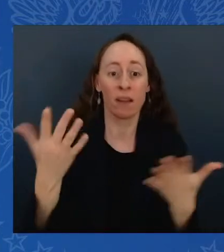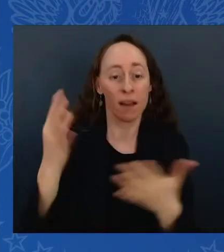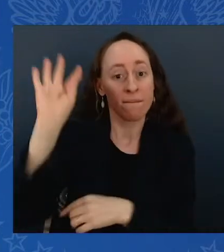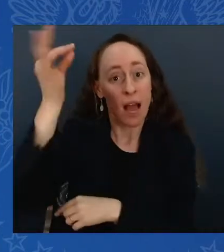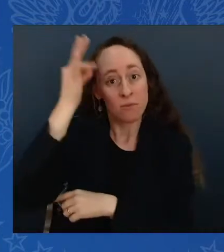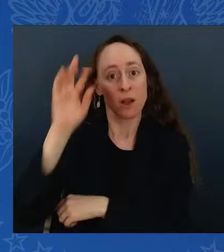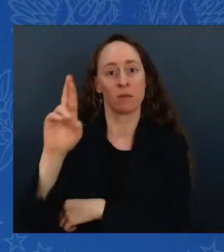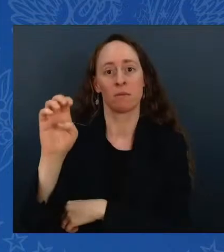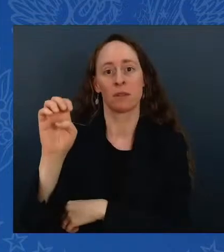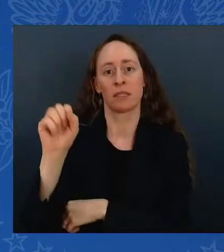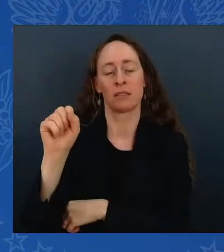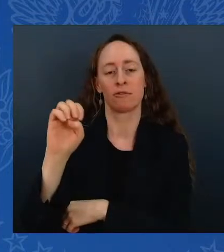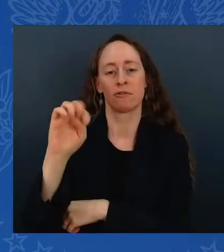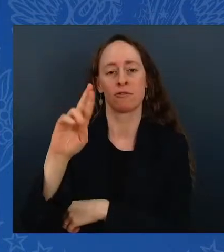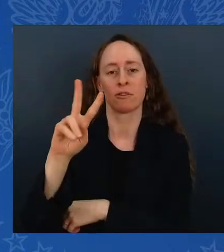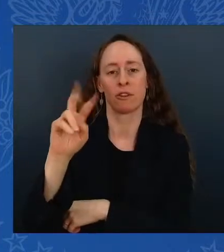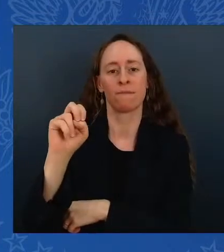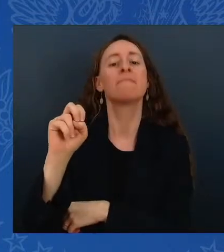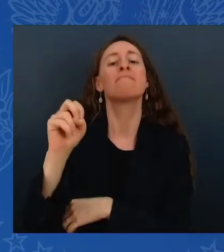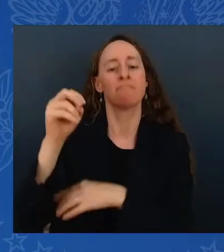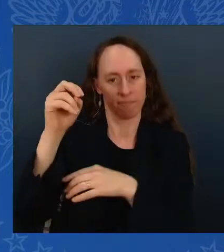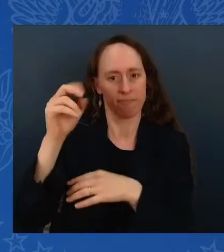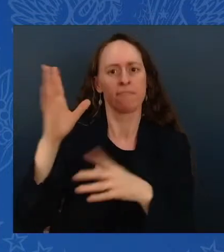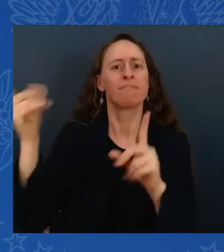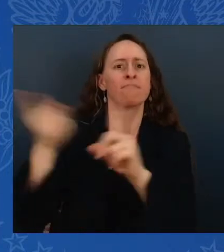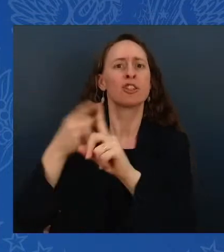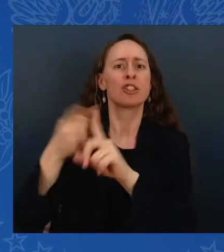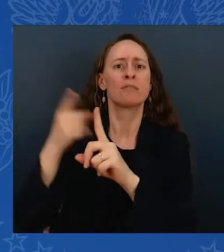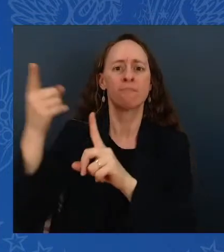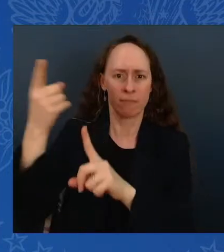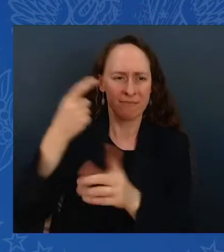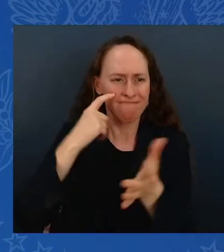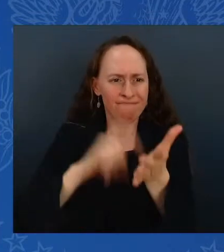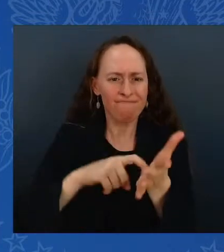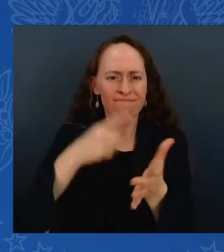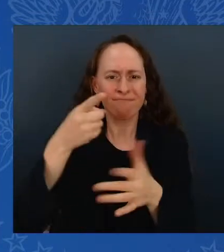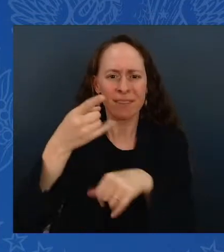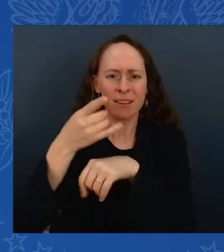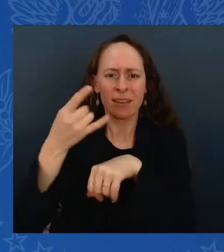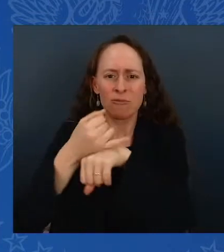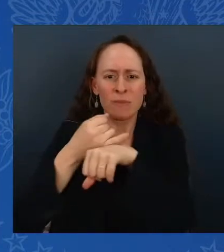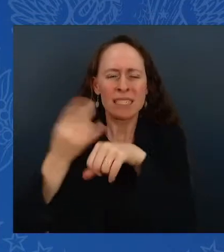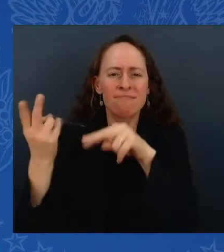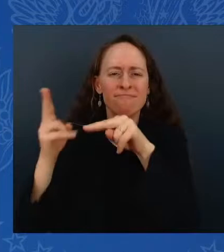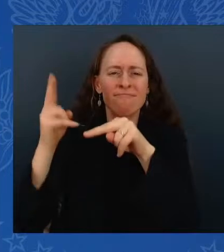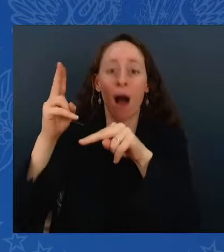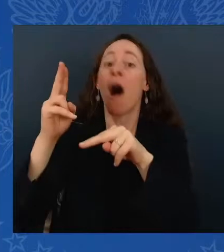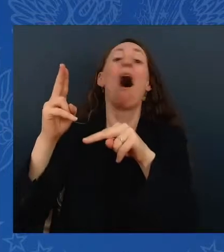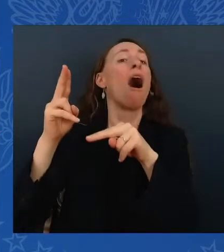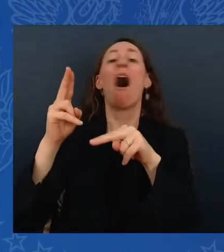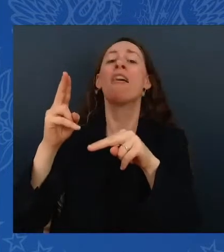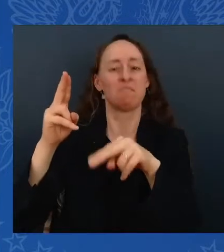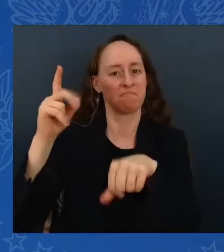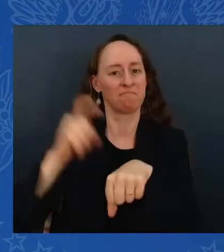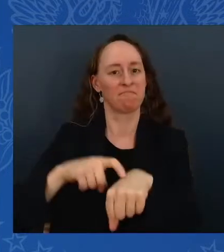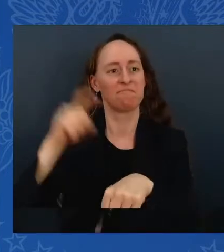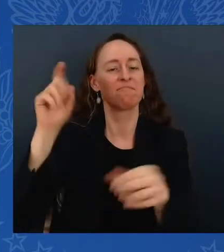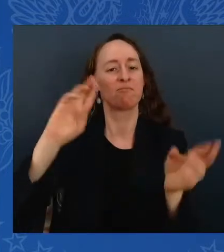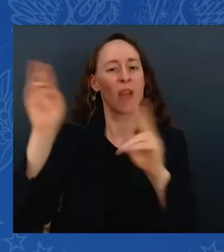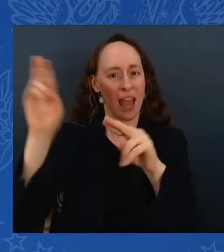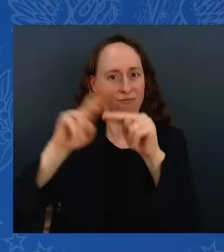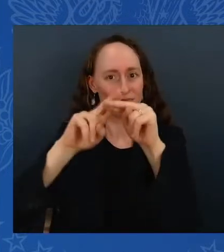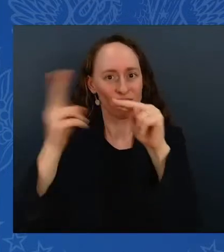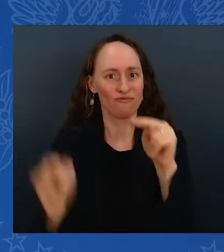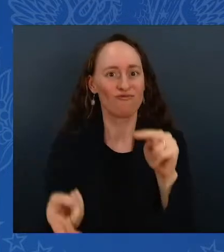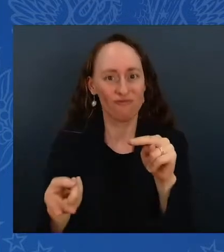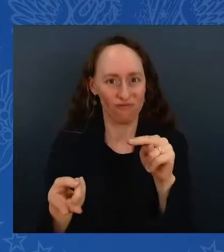interest rates. I think it's good news for consumers, and it means the cost of buying a home, a car, and so much more will be going